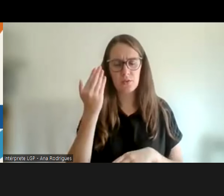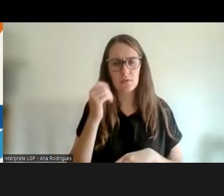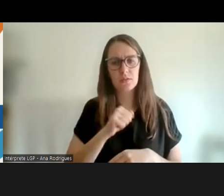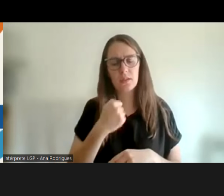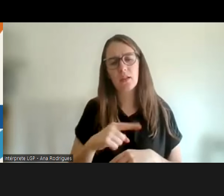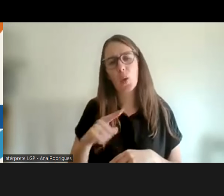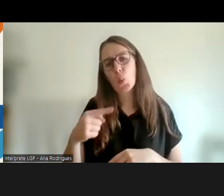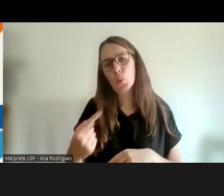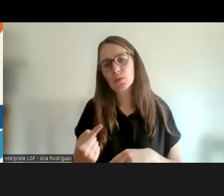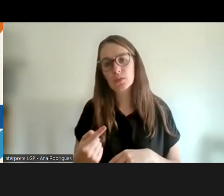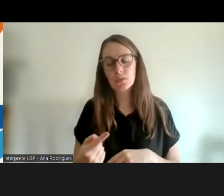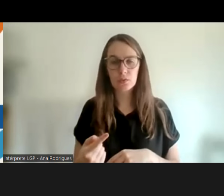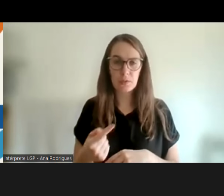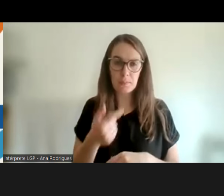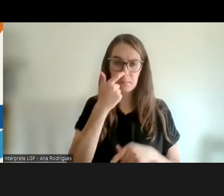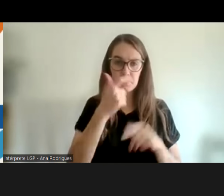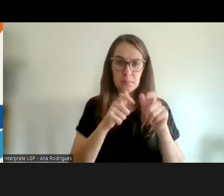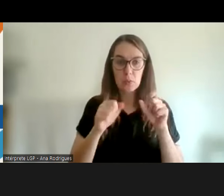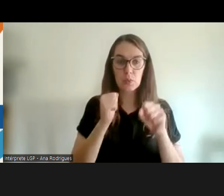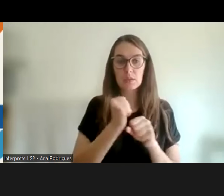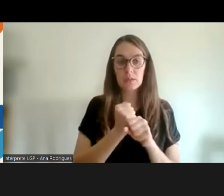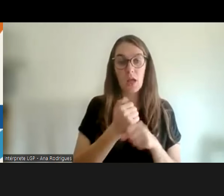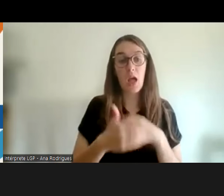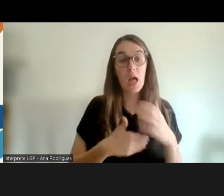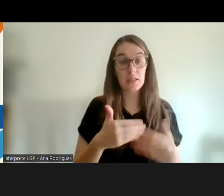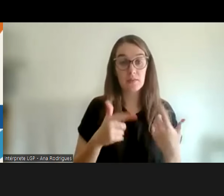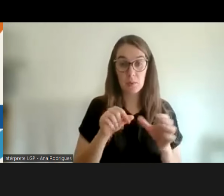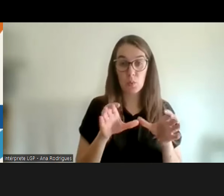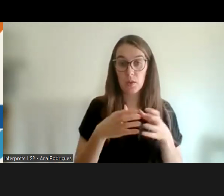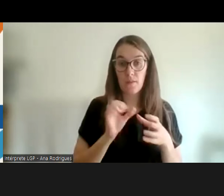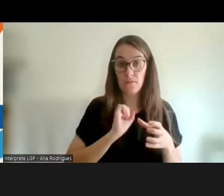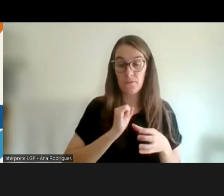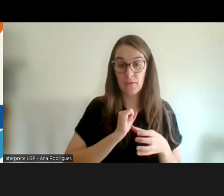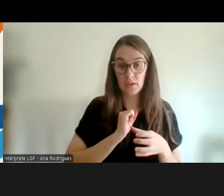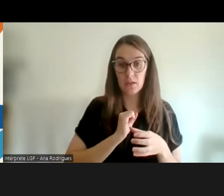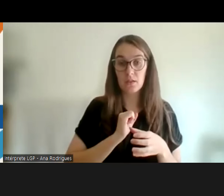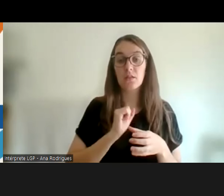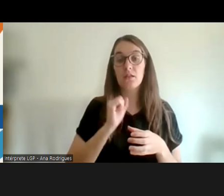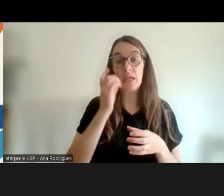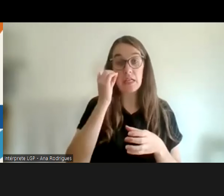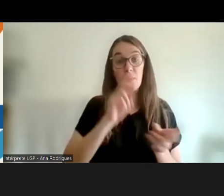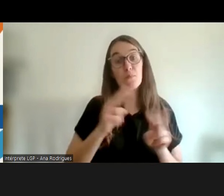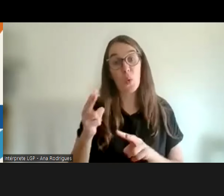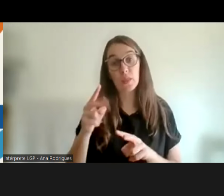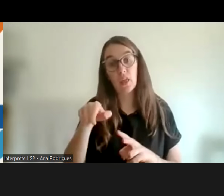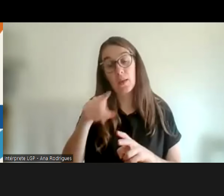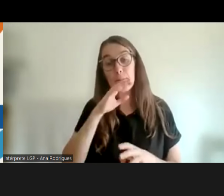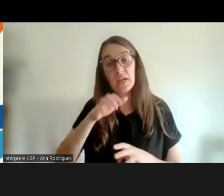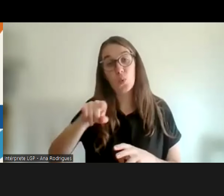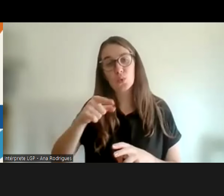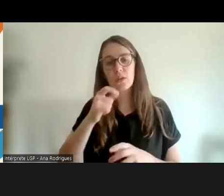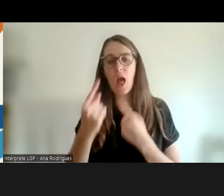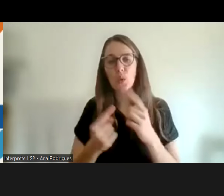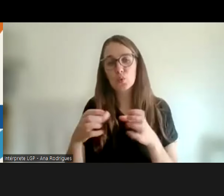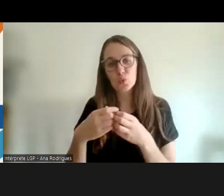some people who were active in our community in Germany and then moved abroad and took their groups with